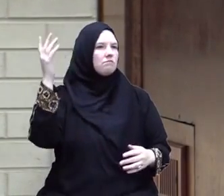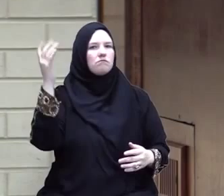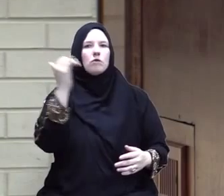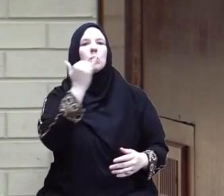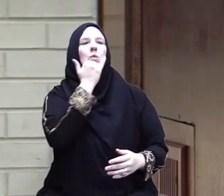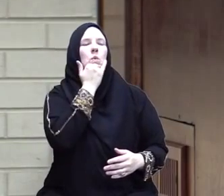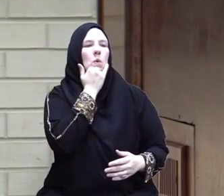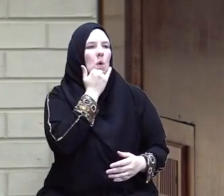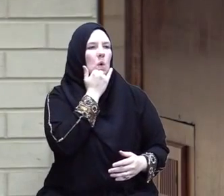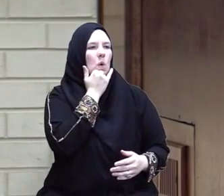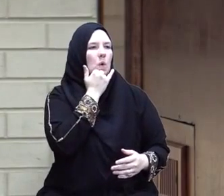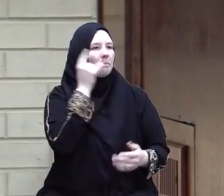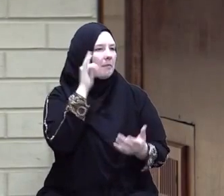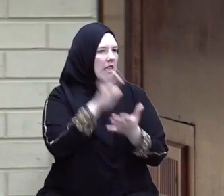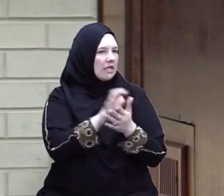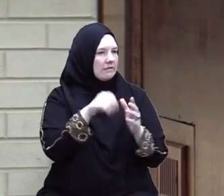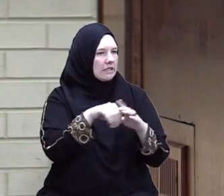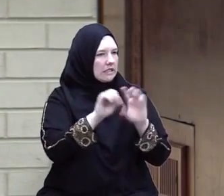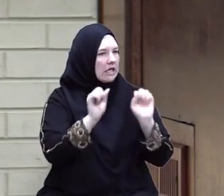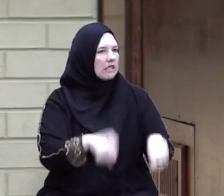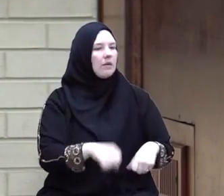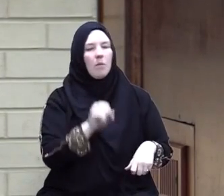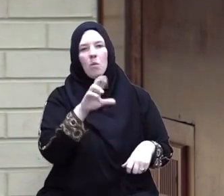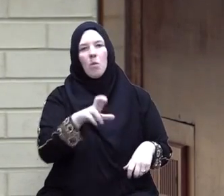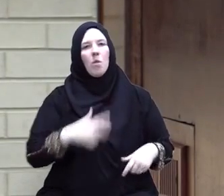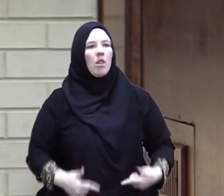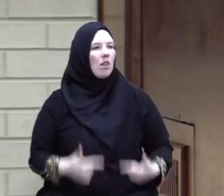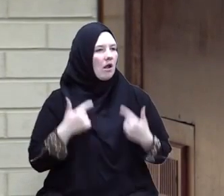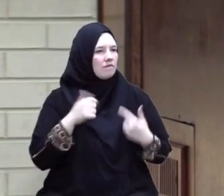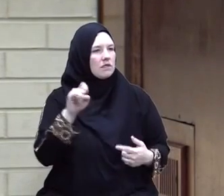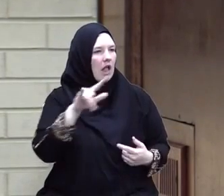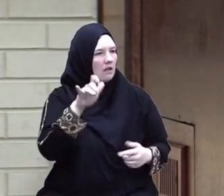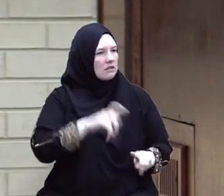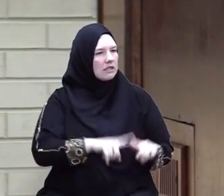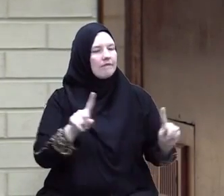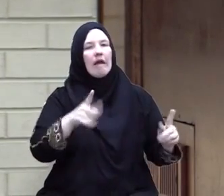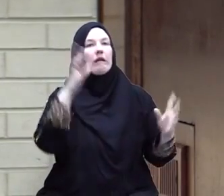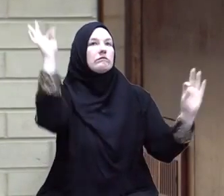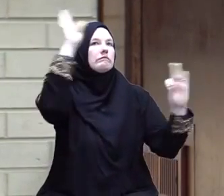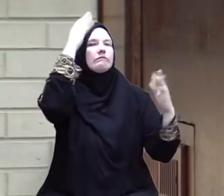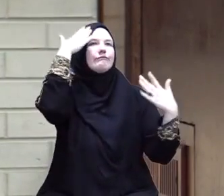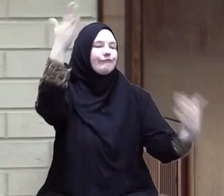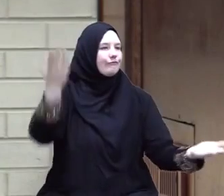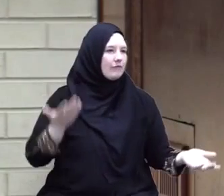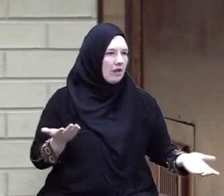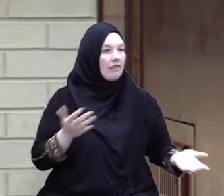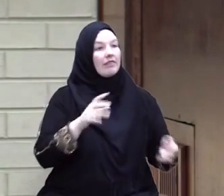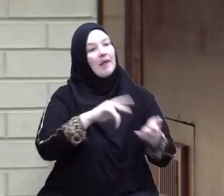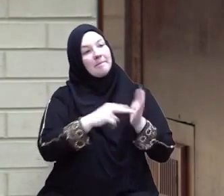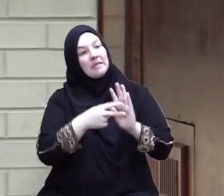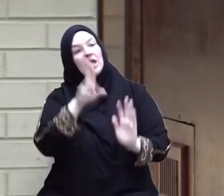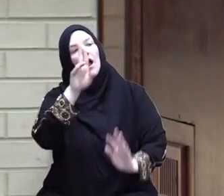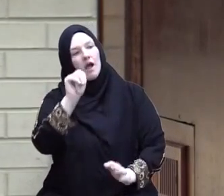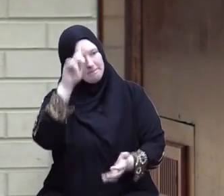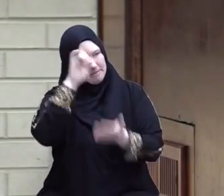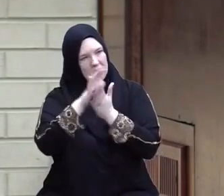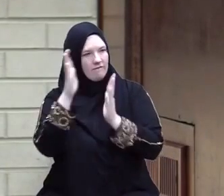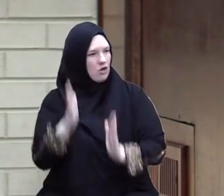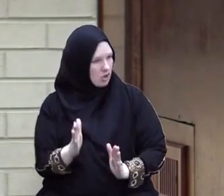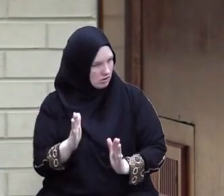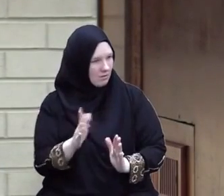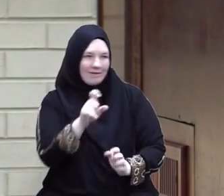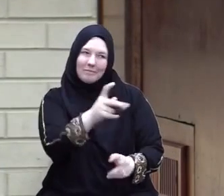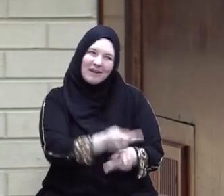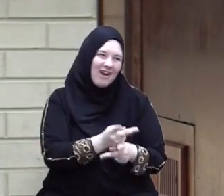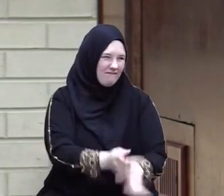in the wrong belief system, in the wrong lifestyle, and he doesn't know any better. That is unbeliever. So we